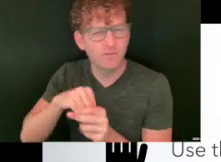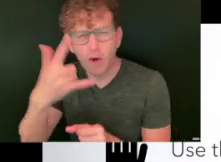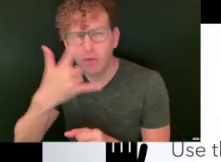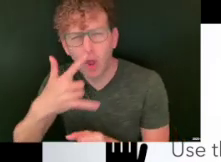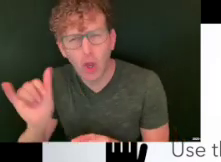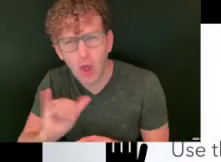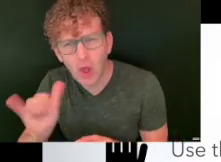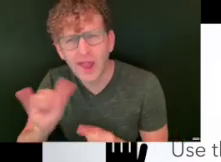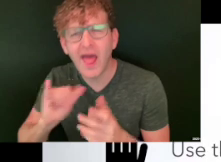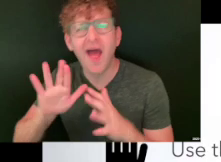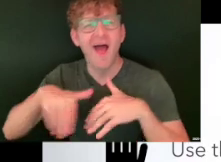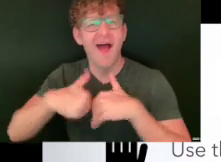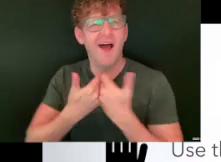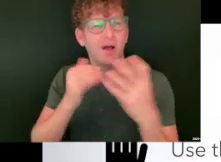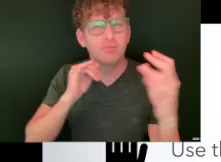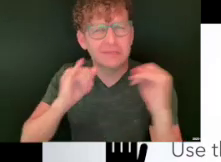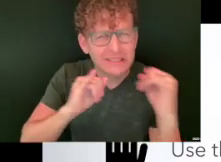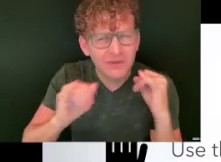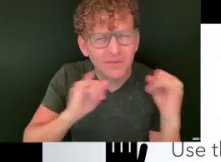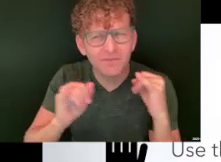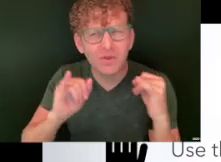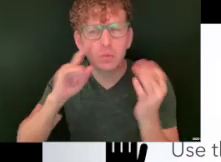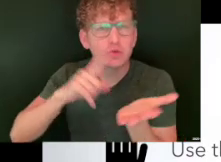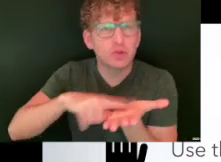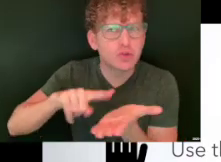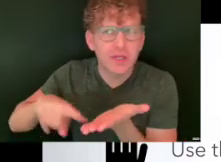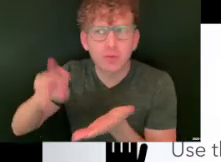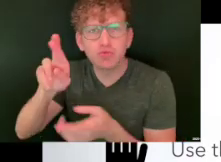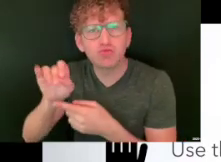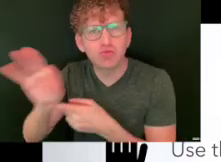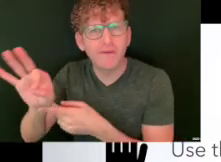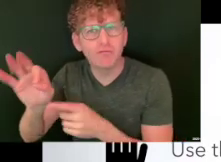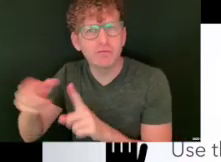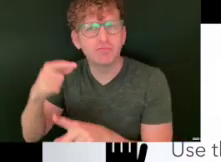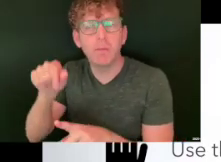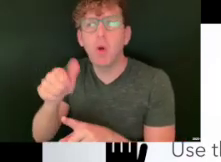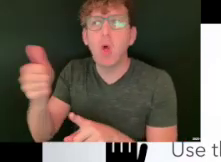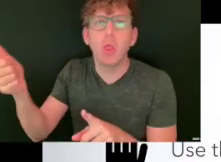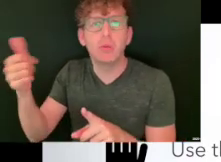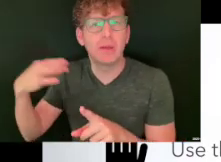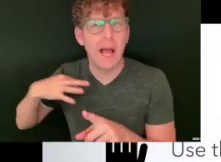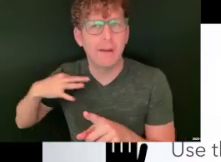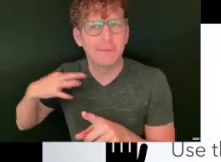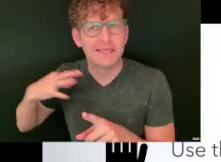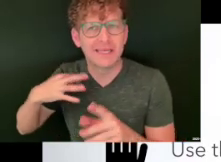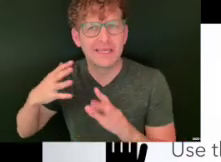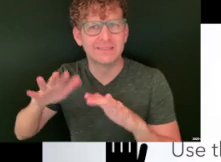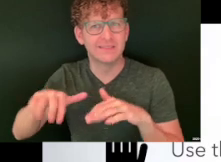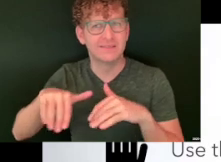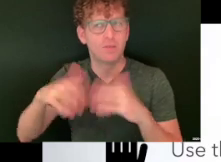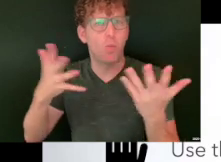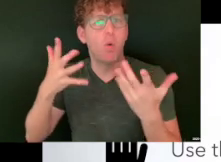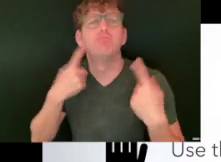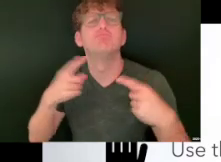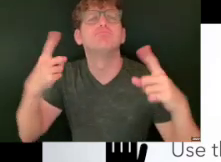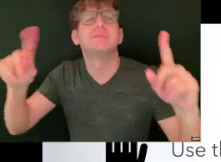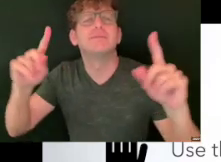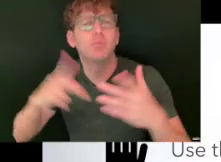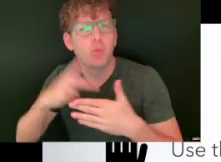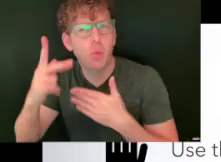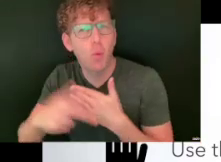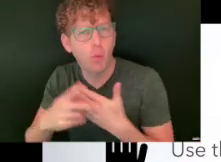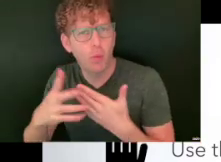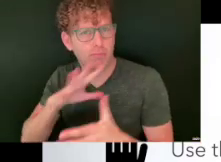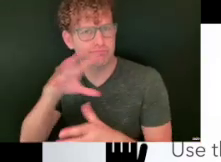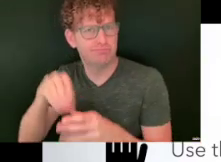evaluate the proposals that come in. So we have experts across the board, not just our handful of